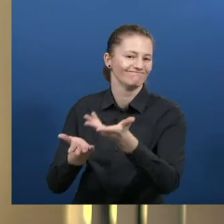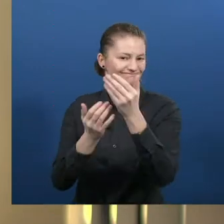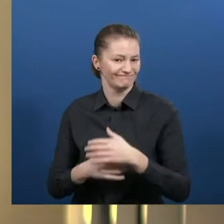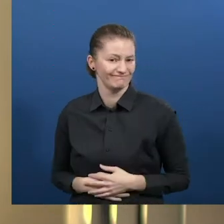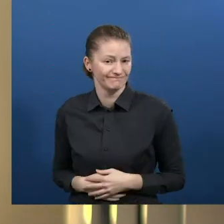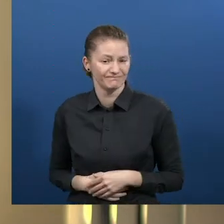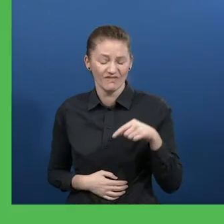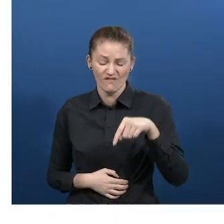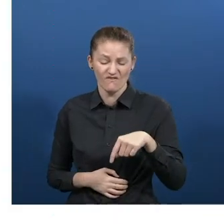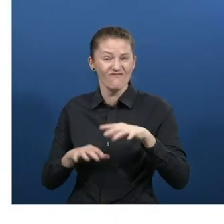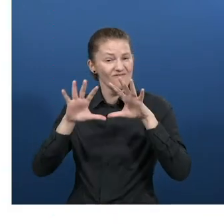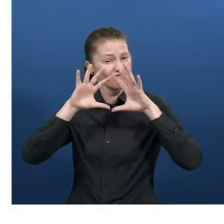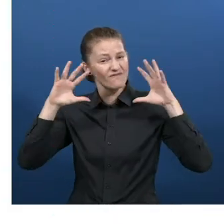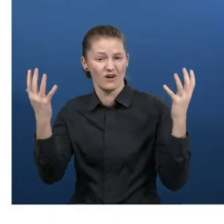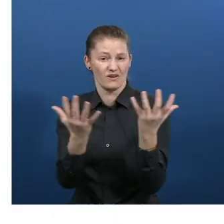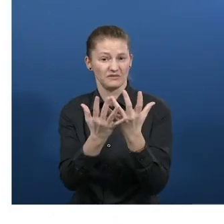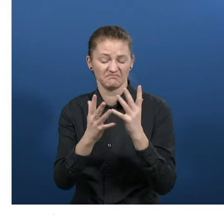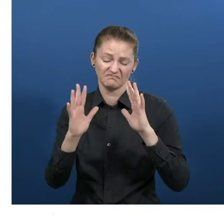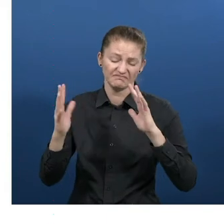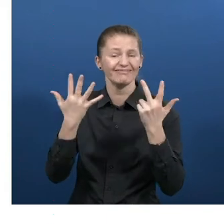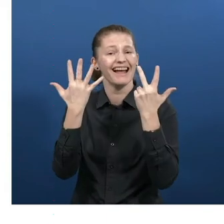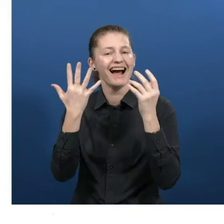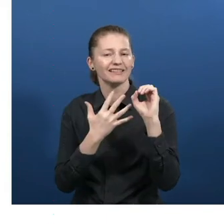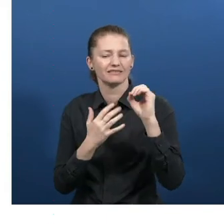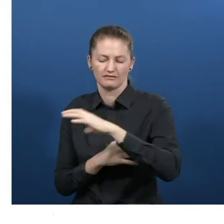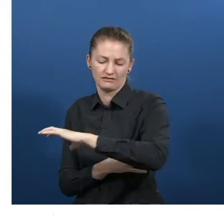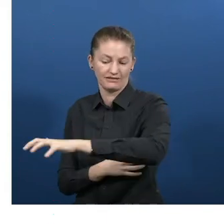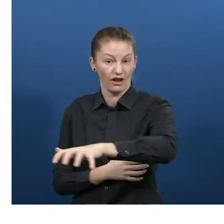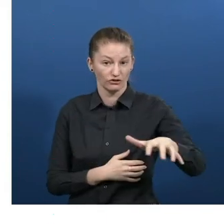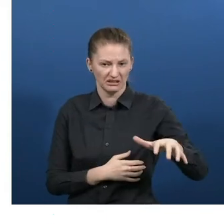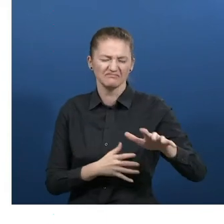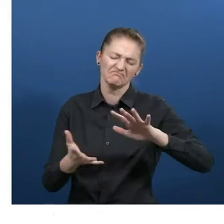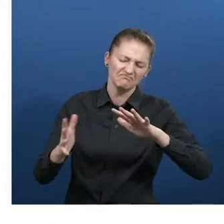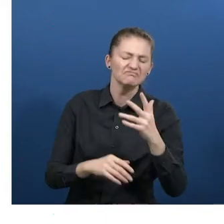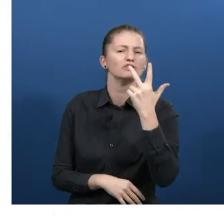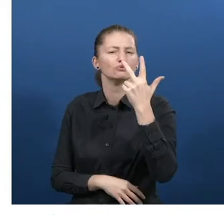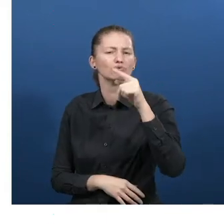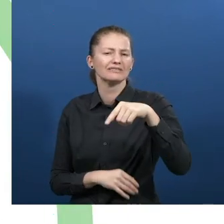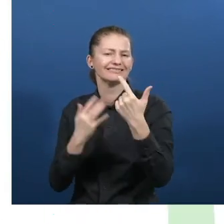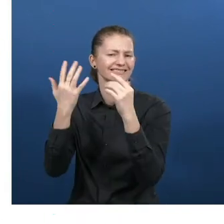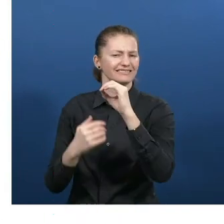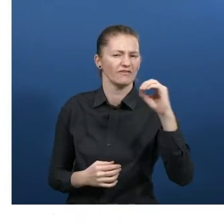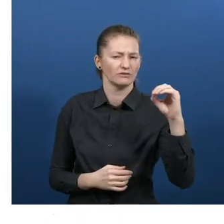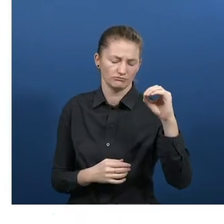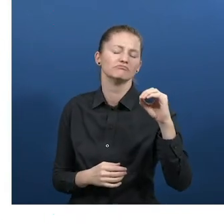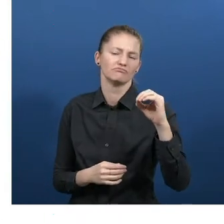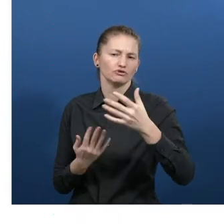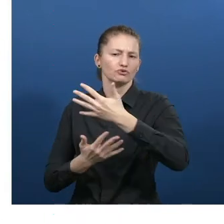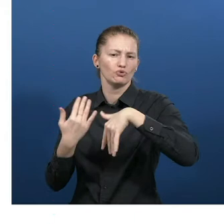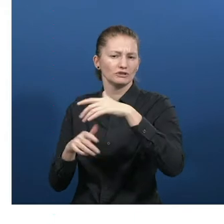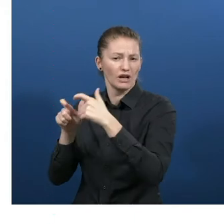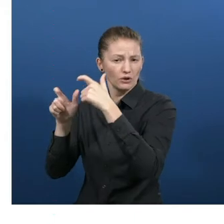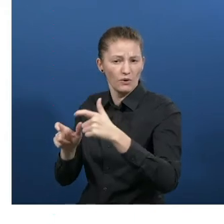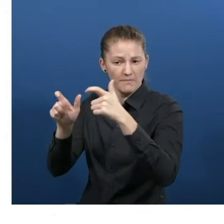types of organizations. Worldwide, 3,700 social entrepreneurs in over 80 countries receive financial